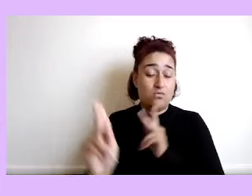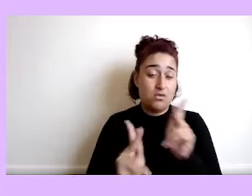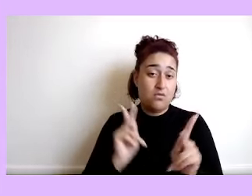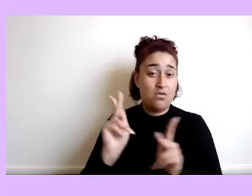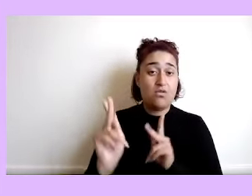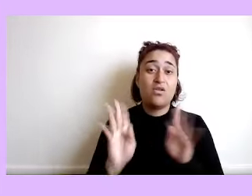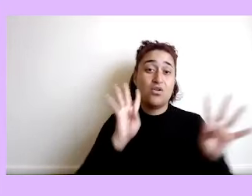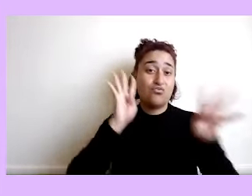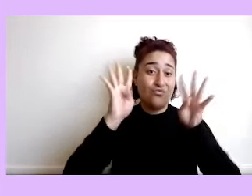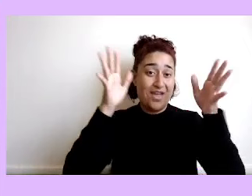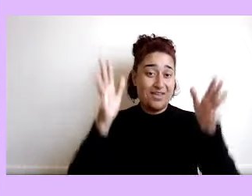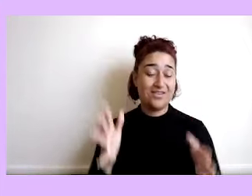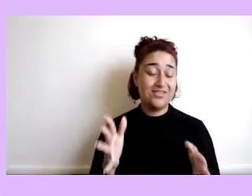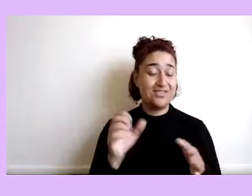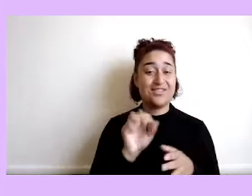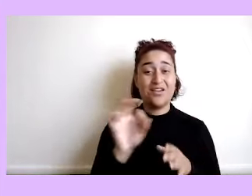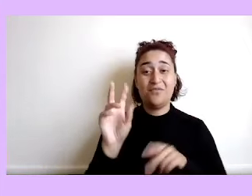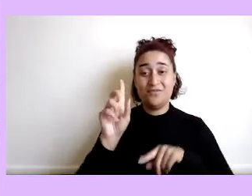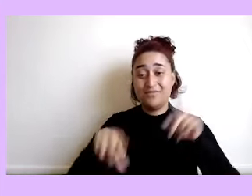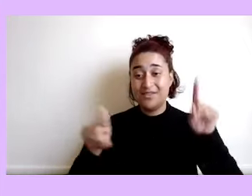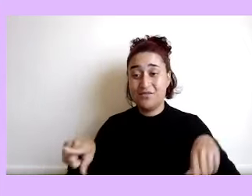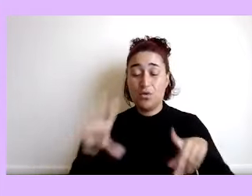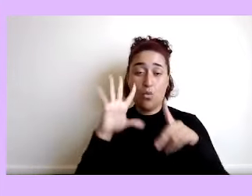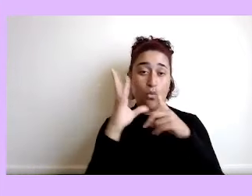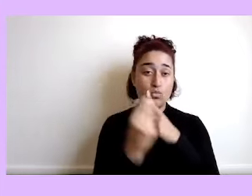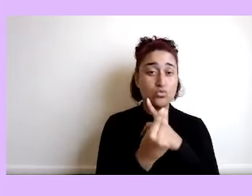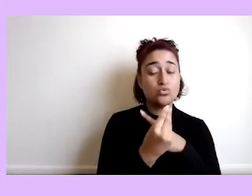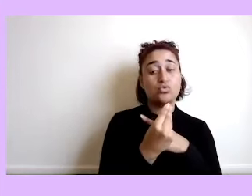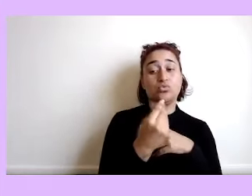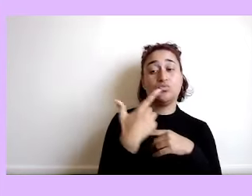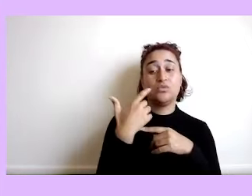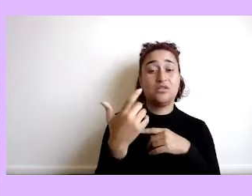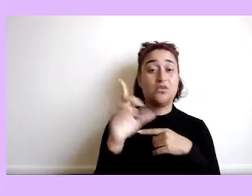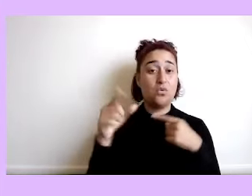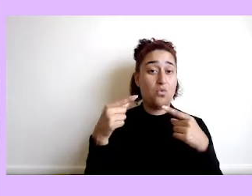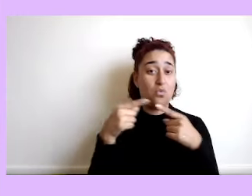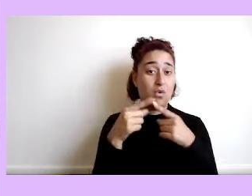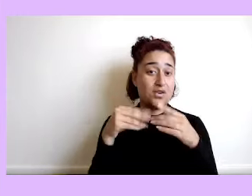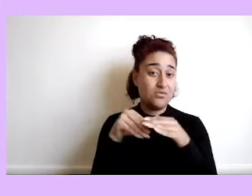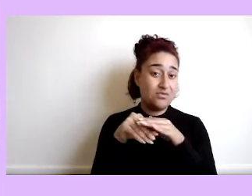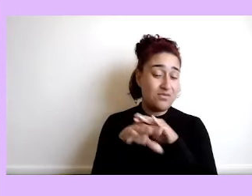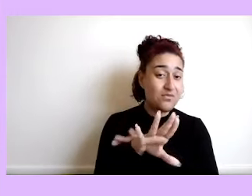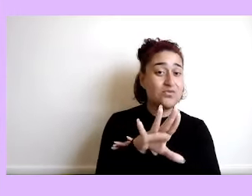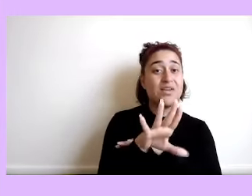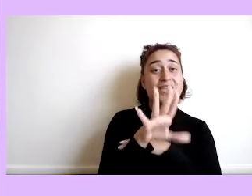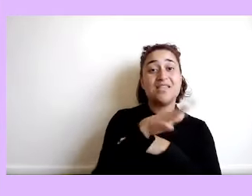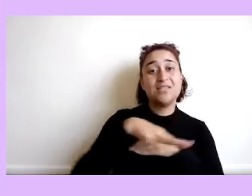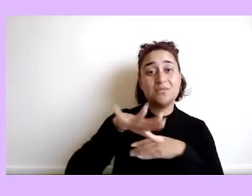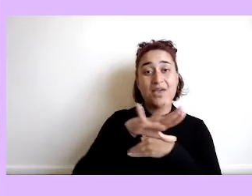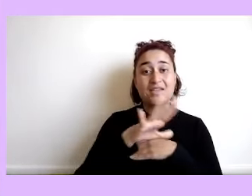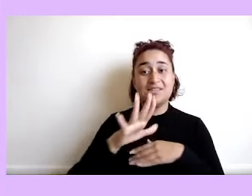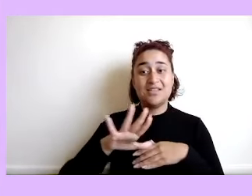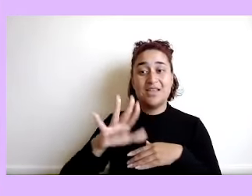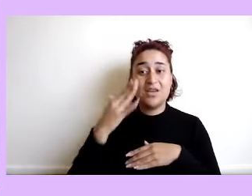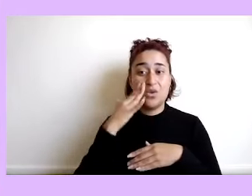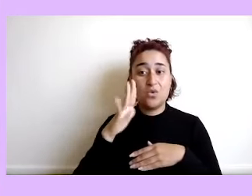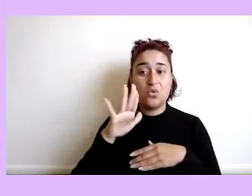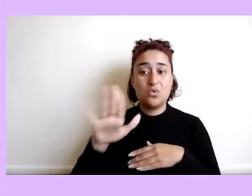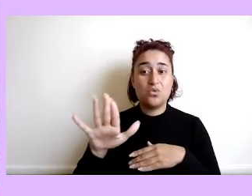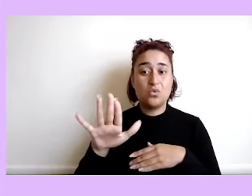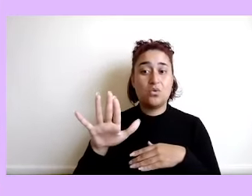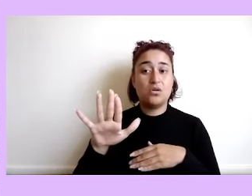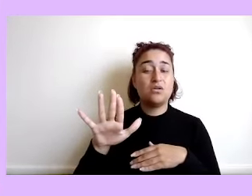creators of different cultures because when you infiltrate the space and they get used to your presence, it creates space for